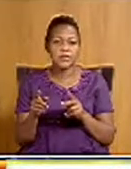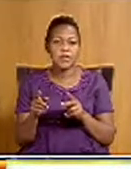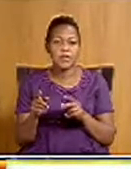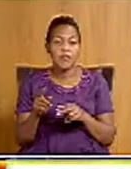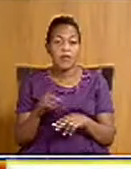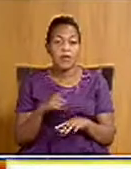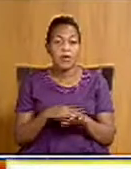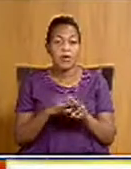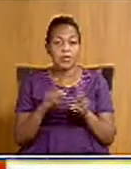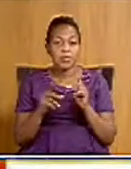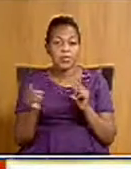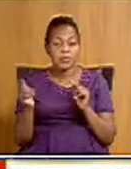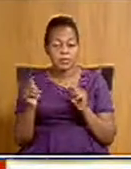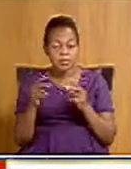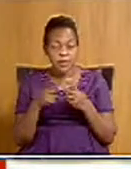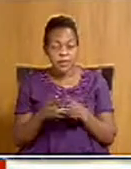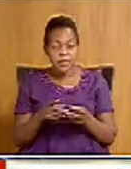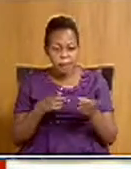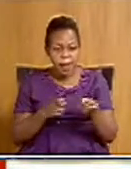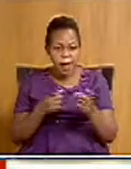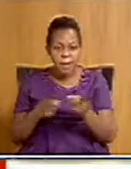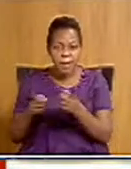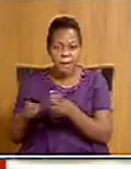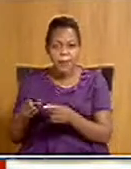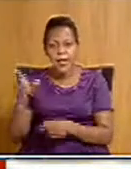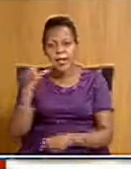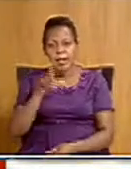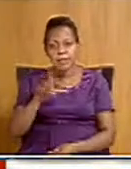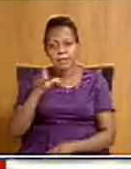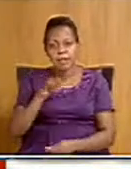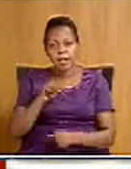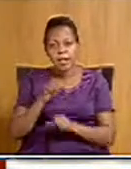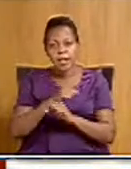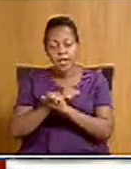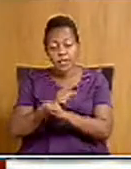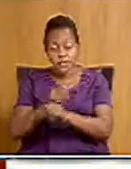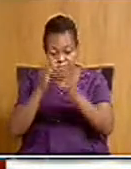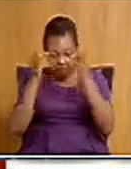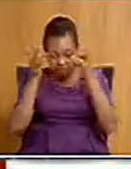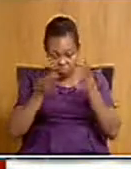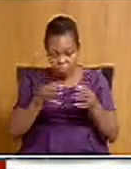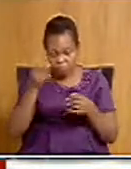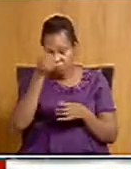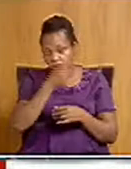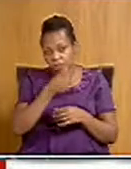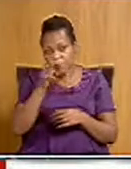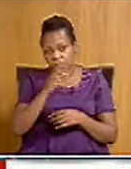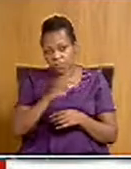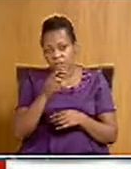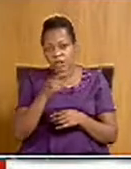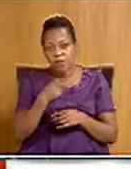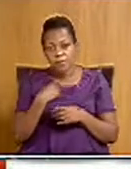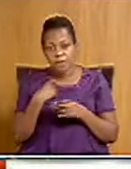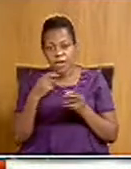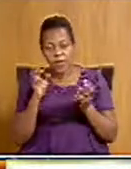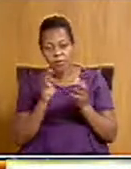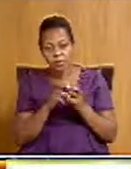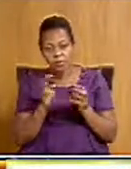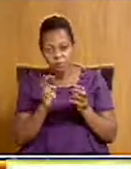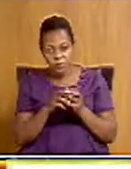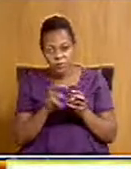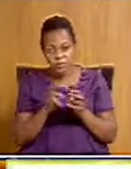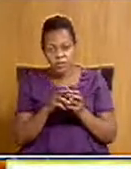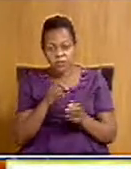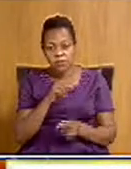When some actors started attacking Libya against the decision of the African Union, I contacted His Excellency